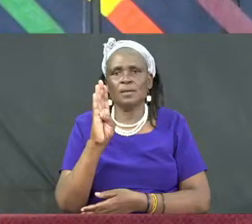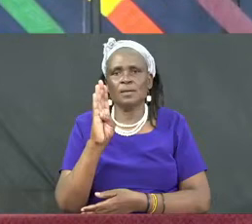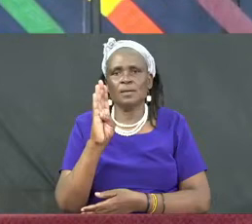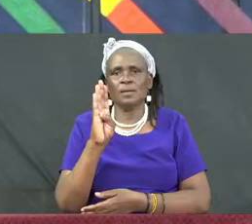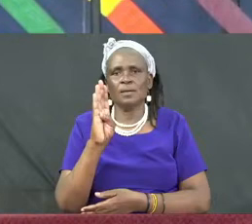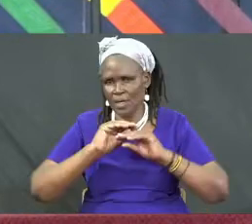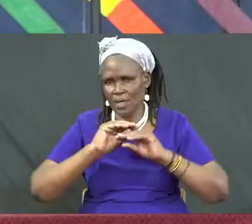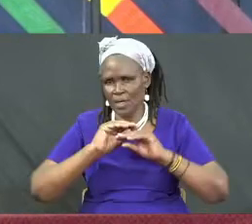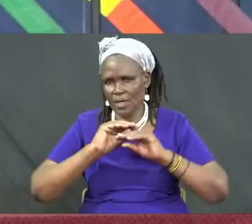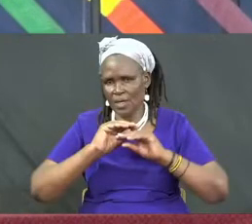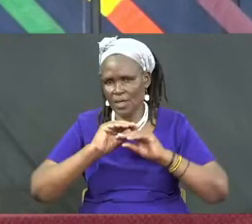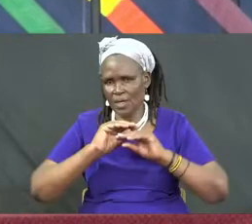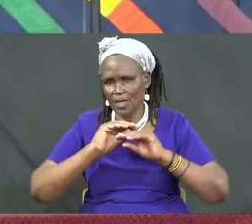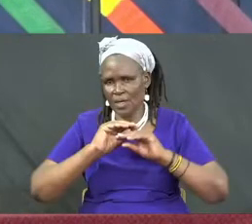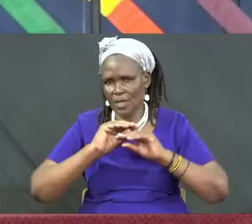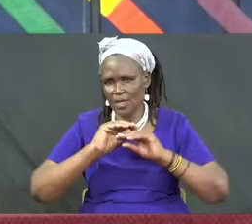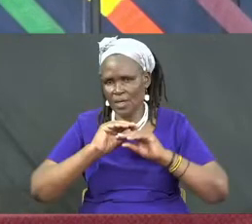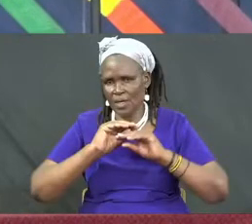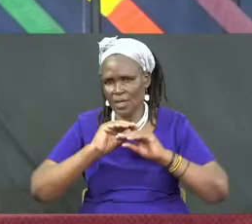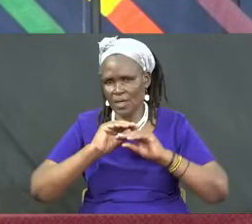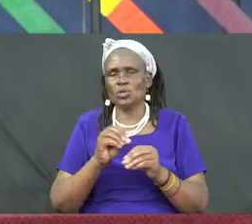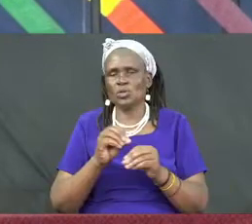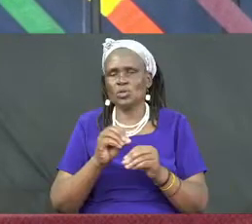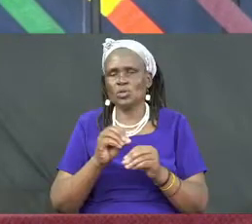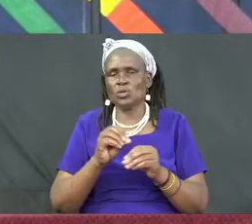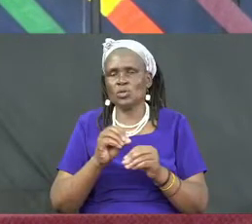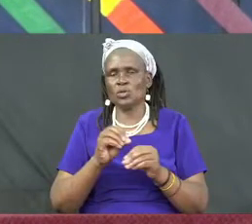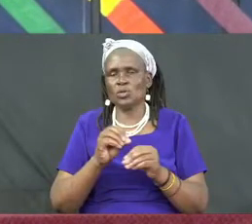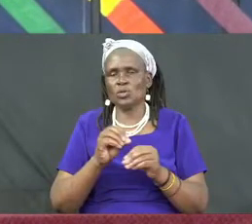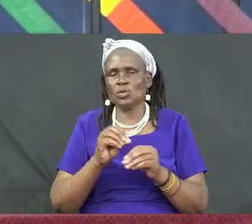taught Balak what will get the children of Israel cursed.